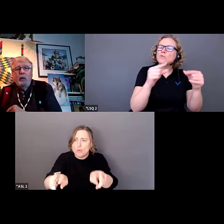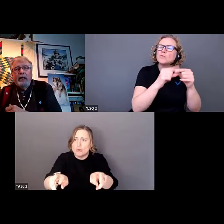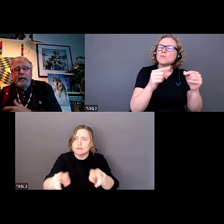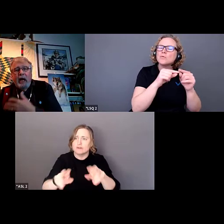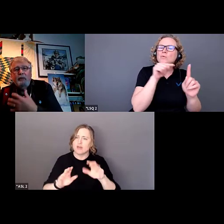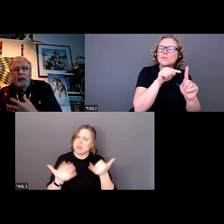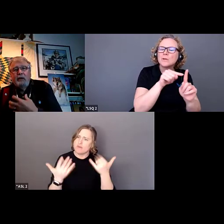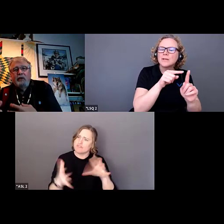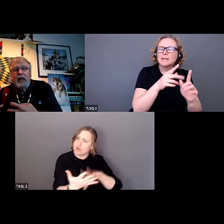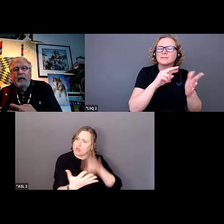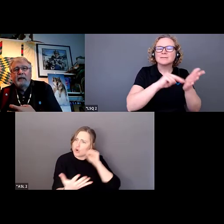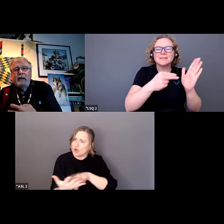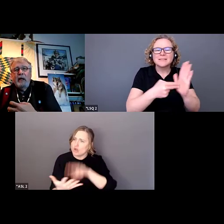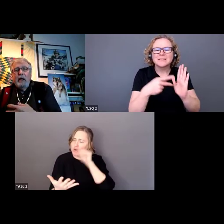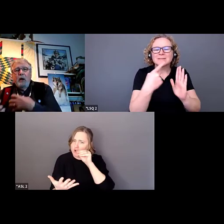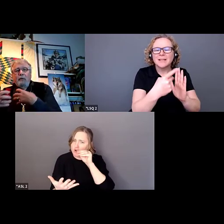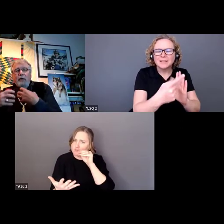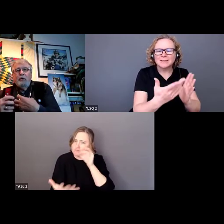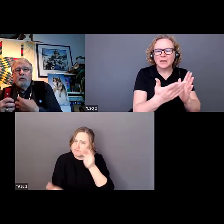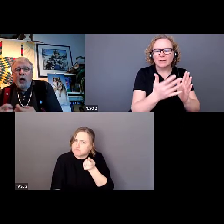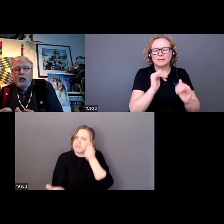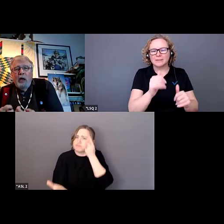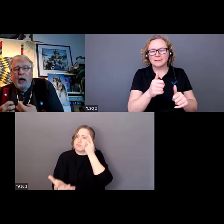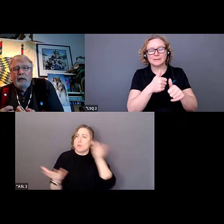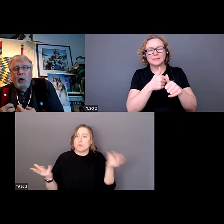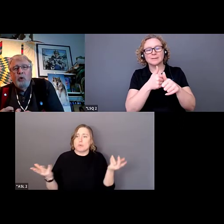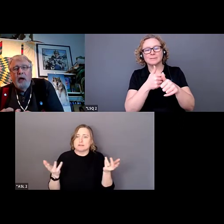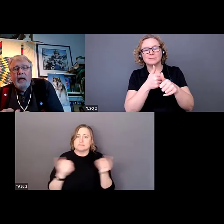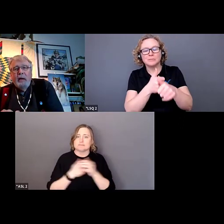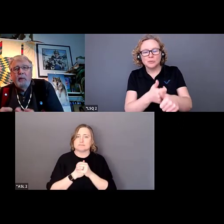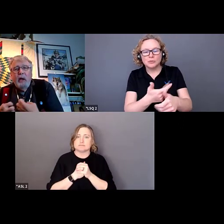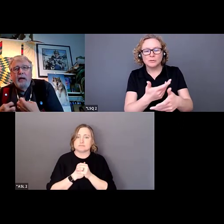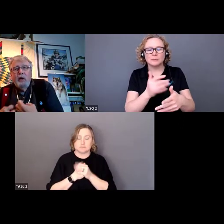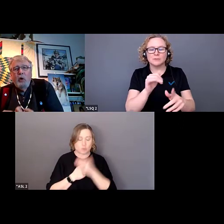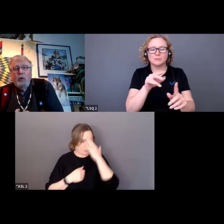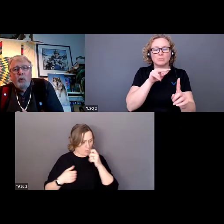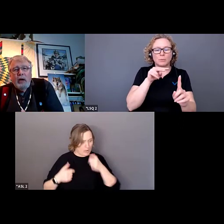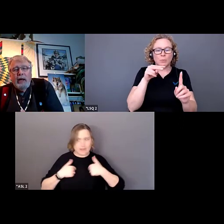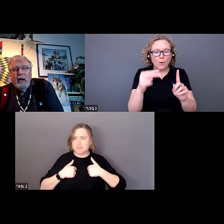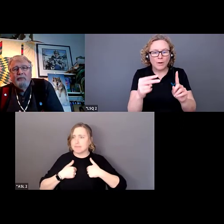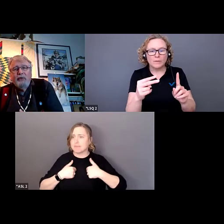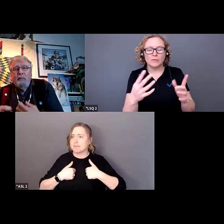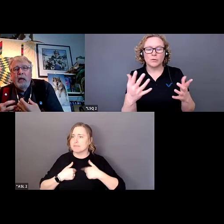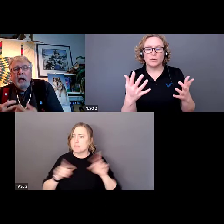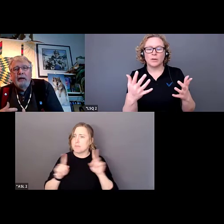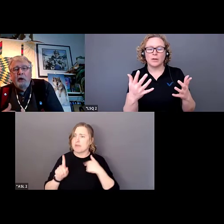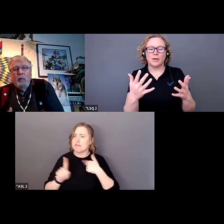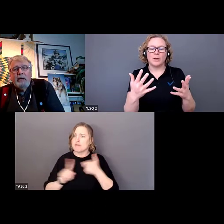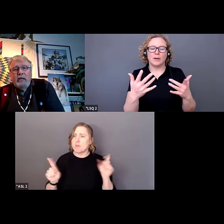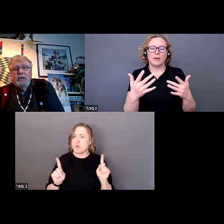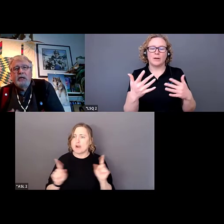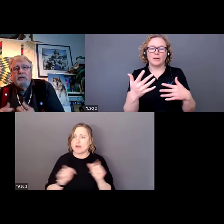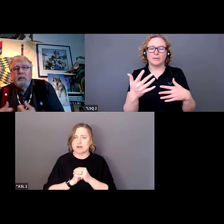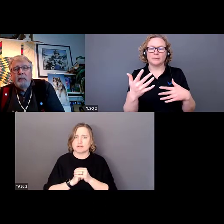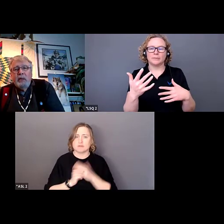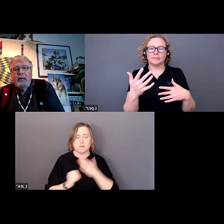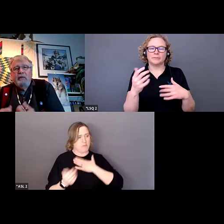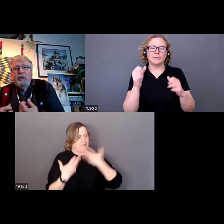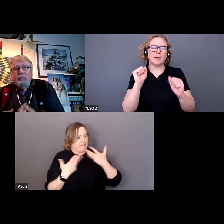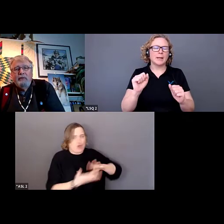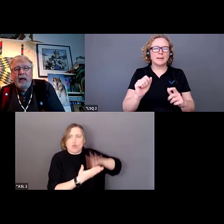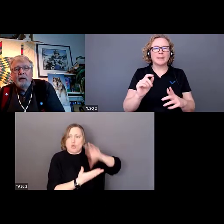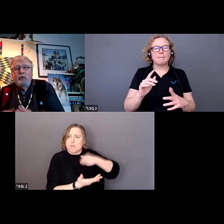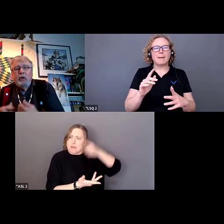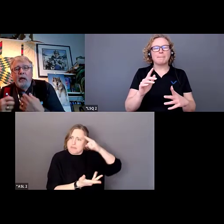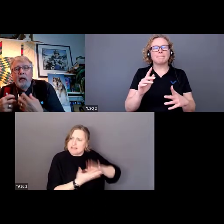it, we can come to understand that, first of all, I know who I am, I know where I come from, I know my teachings and my